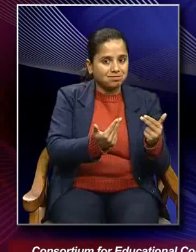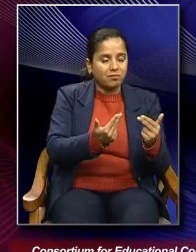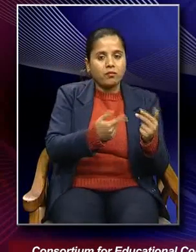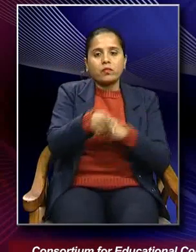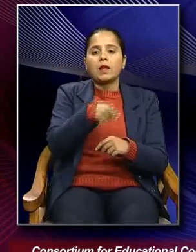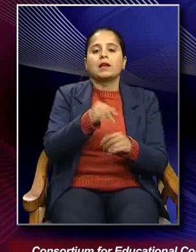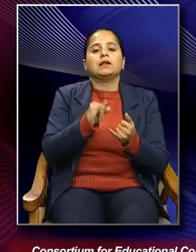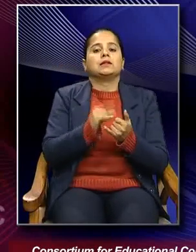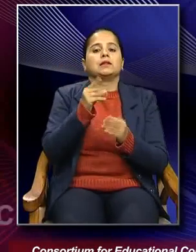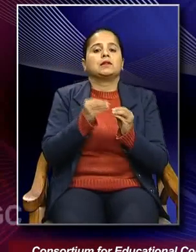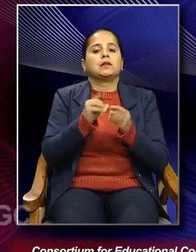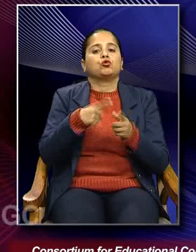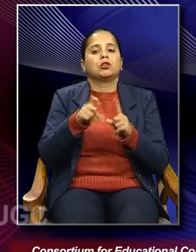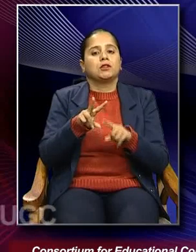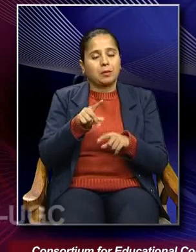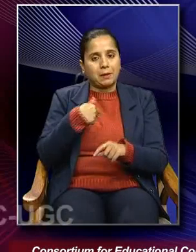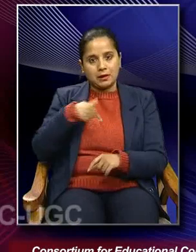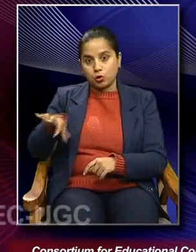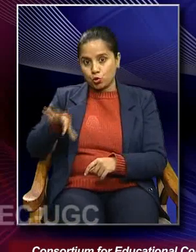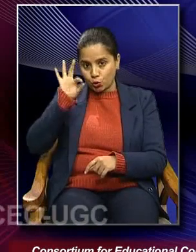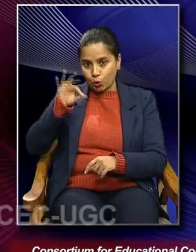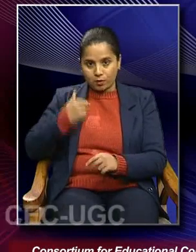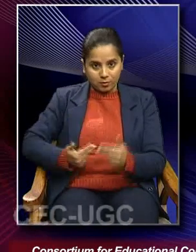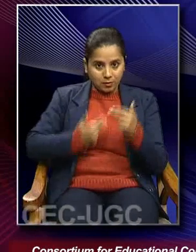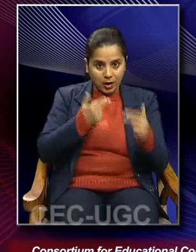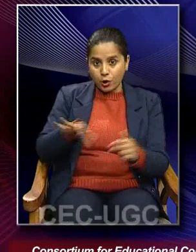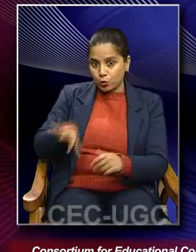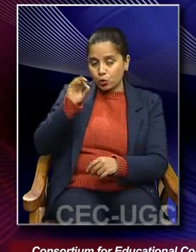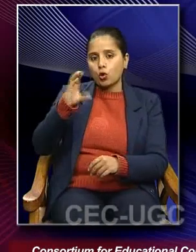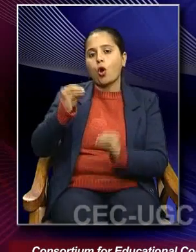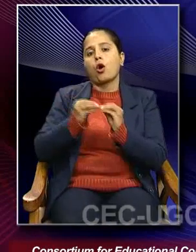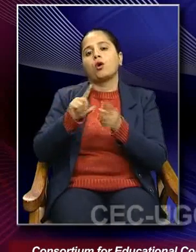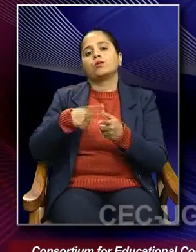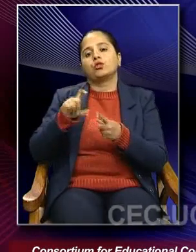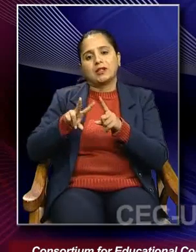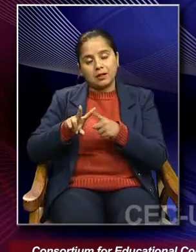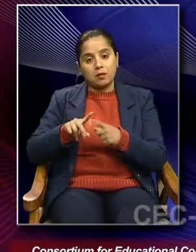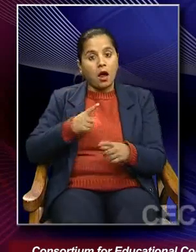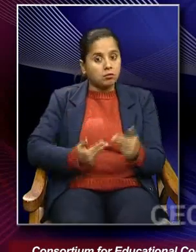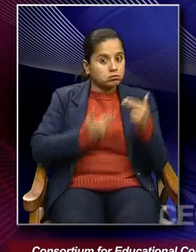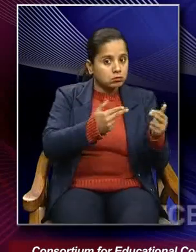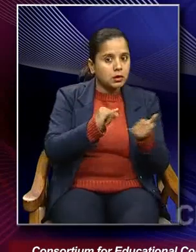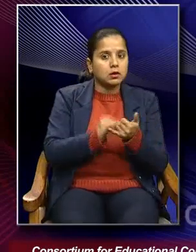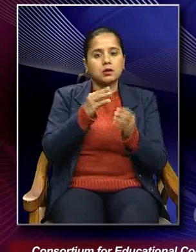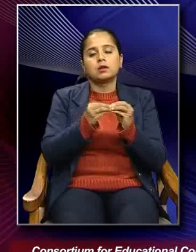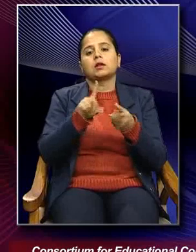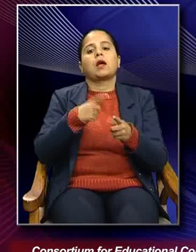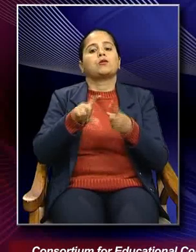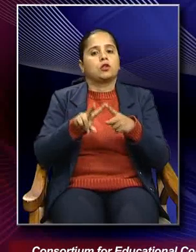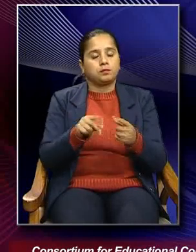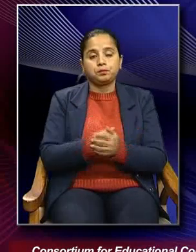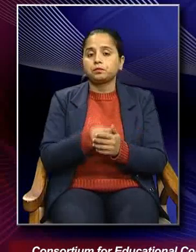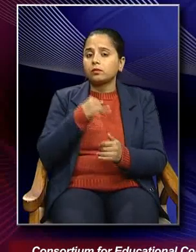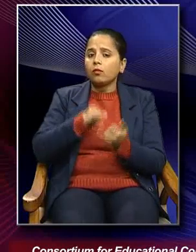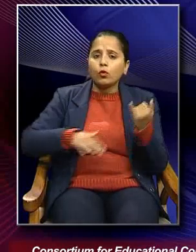becomes subjective and is self-evident. The social interaction in